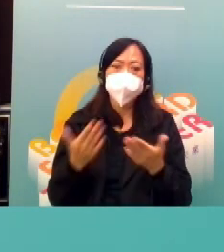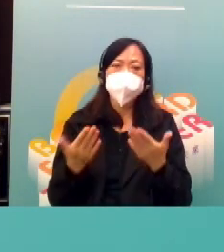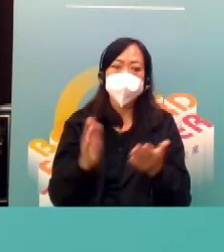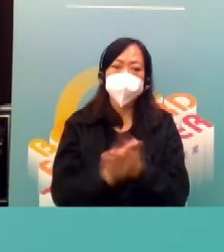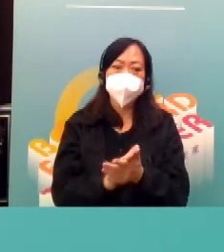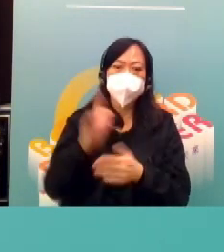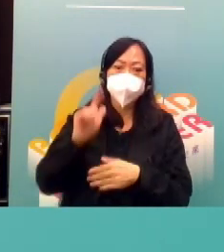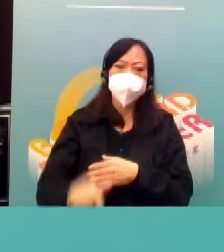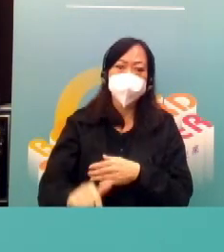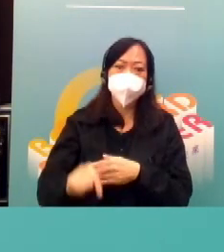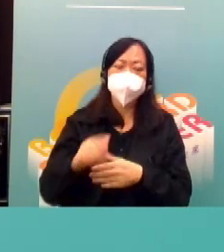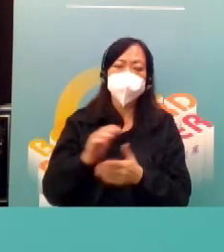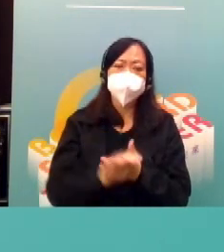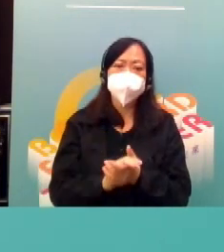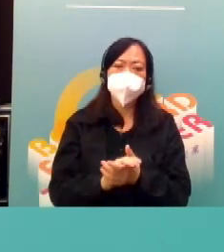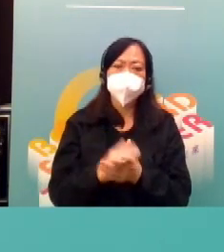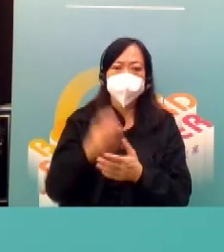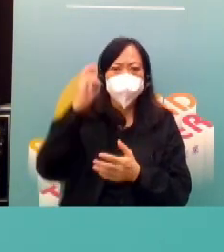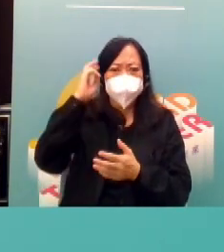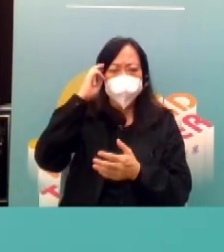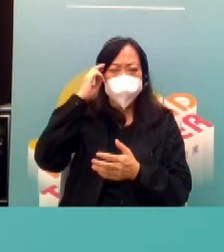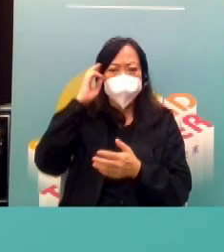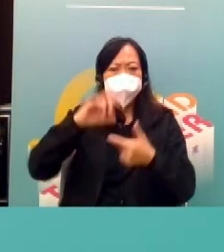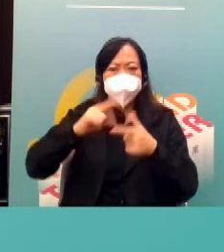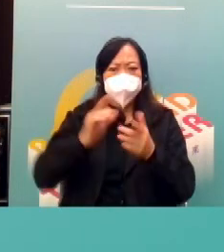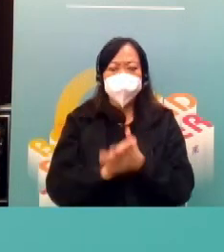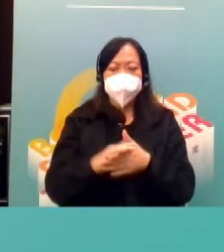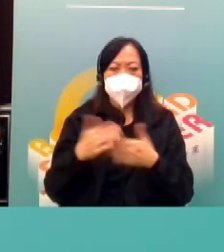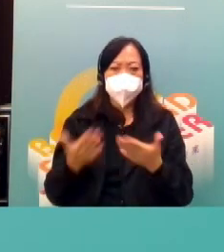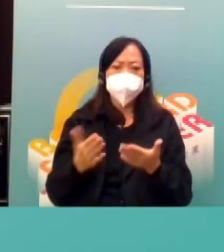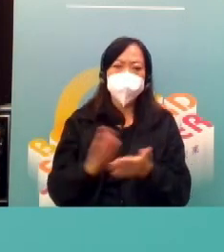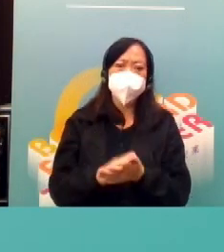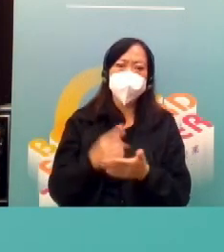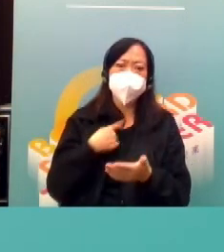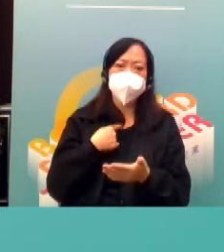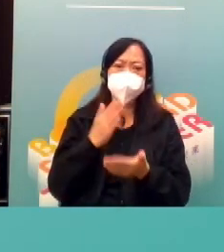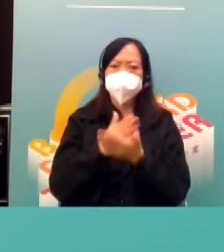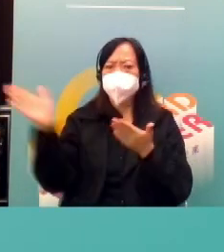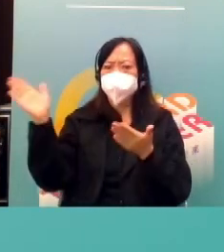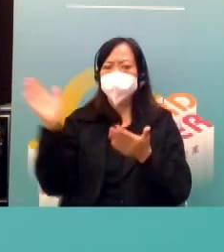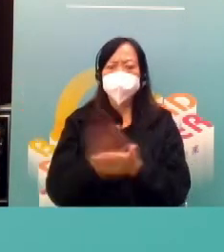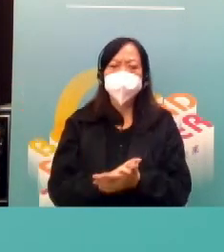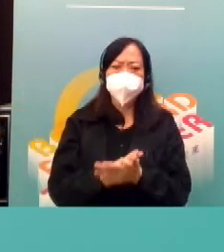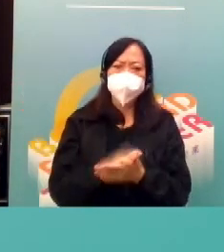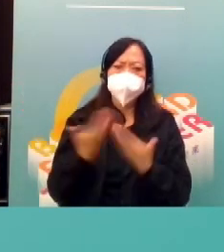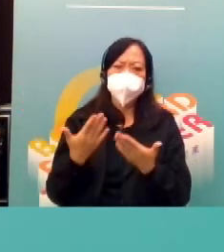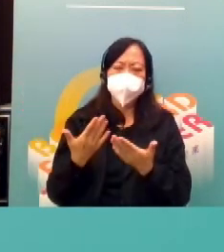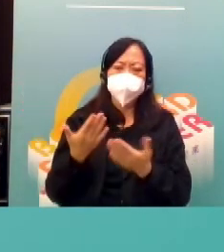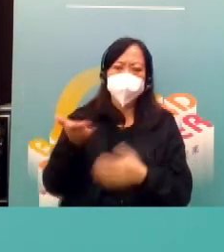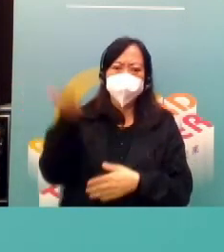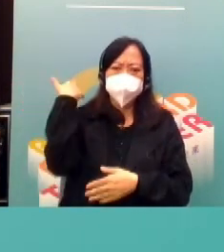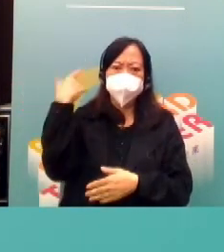to get rid of, and do you face these kind of investors in your UK context? Thank